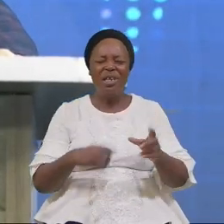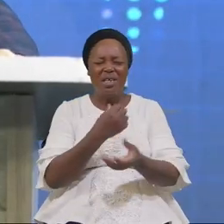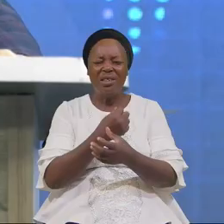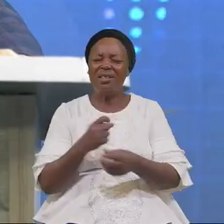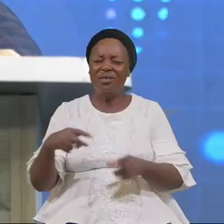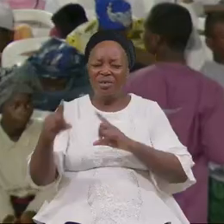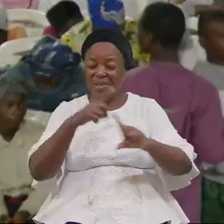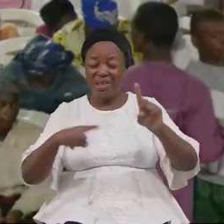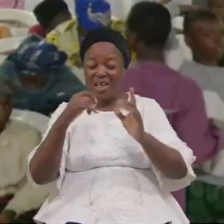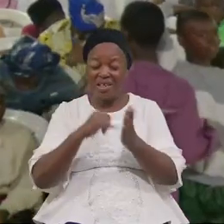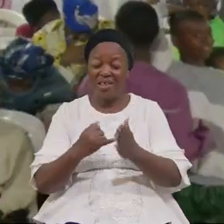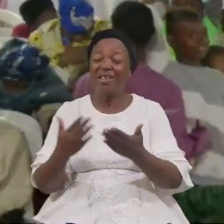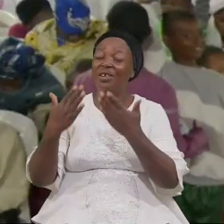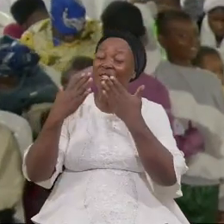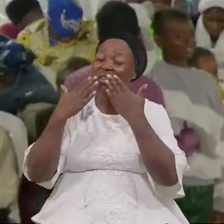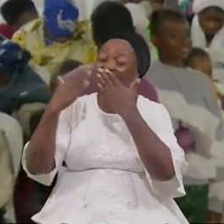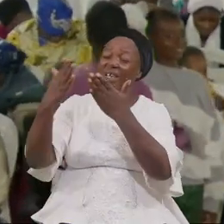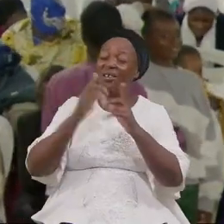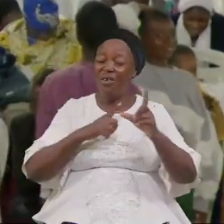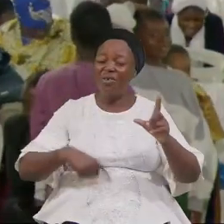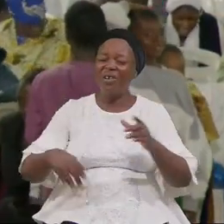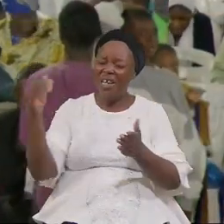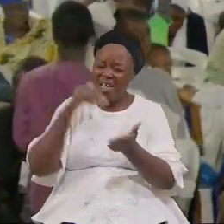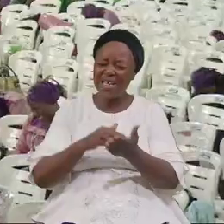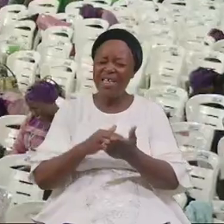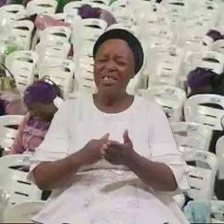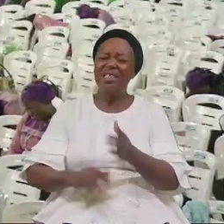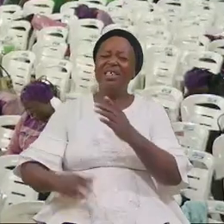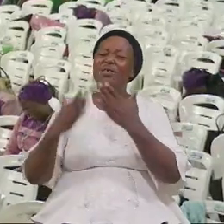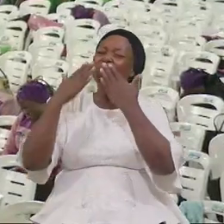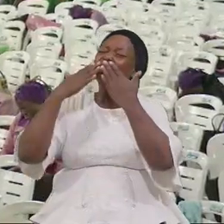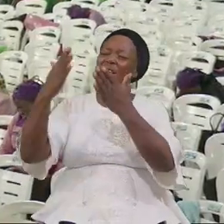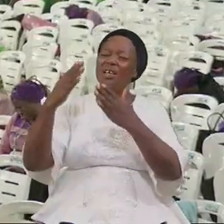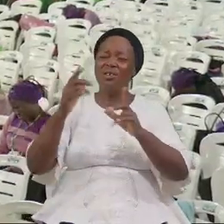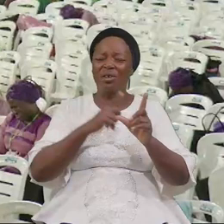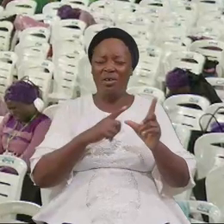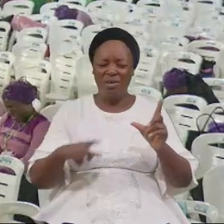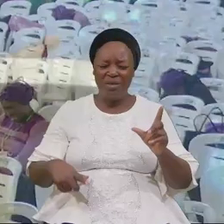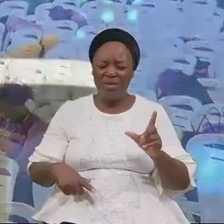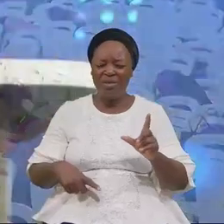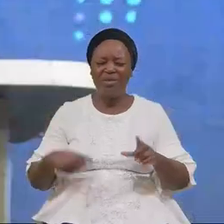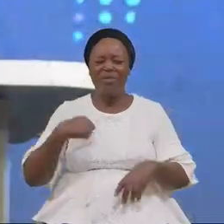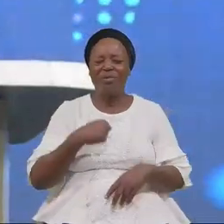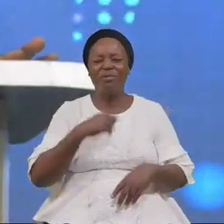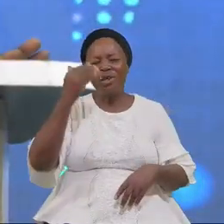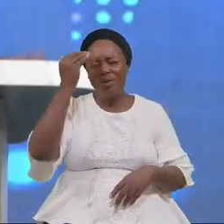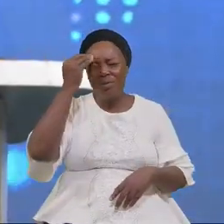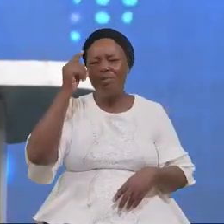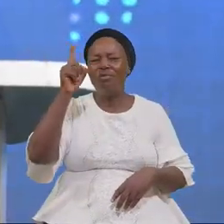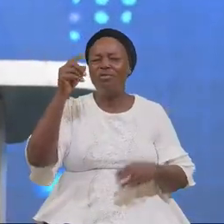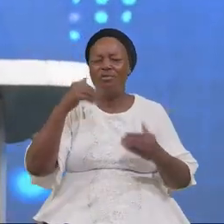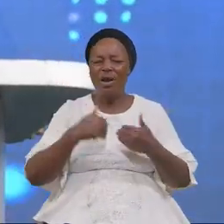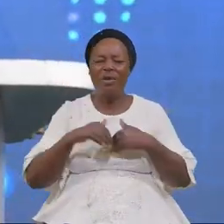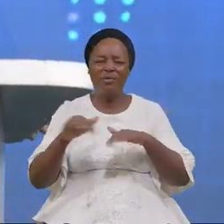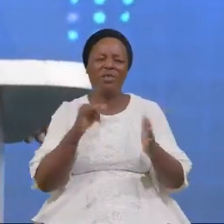with me. Say it aloud. Thank you, Lord. We know you have done